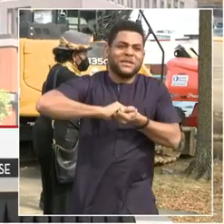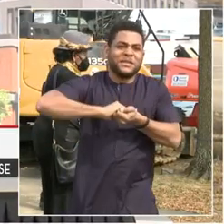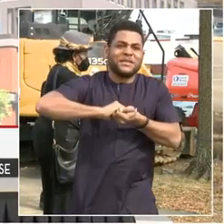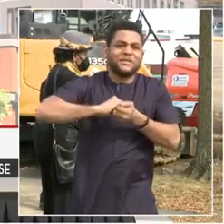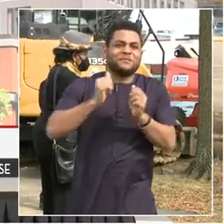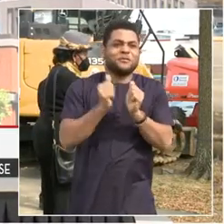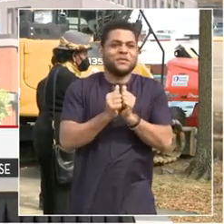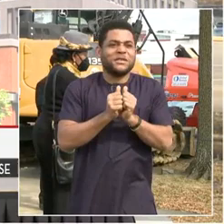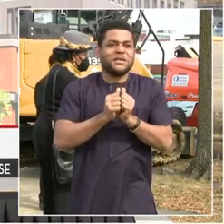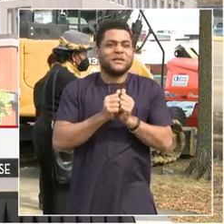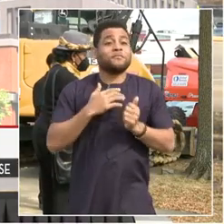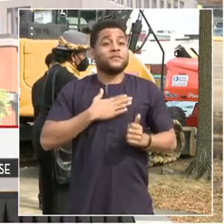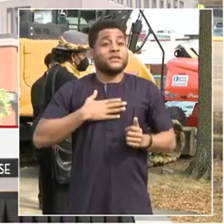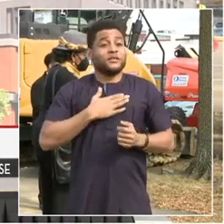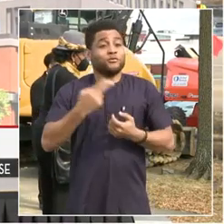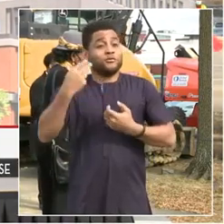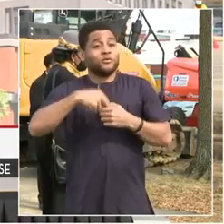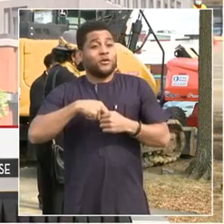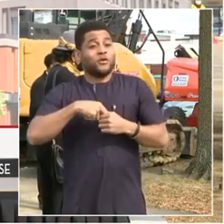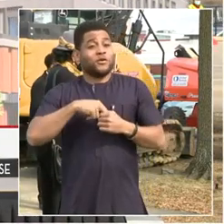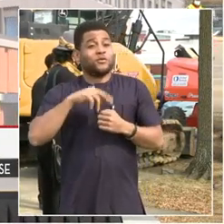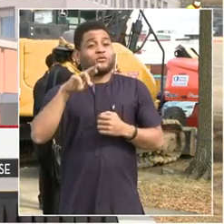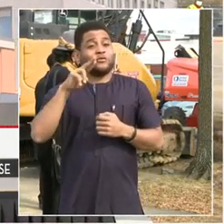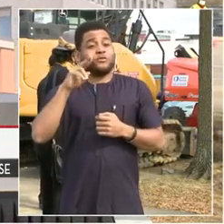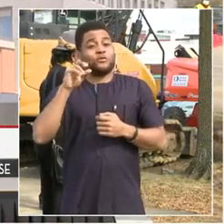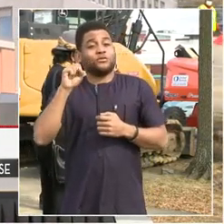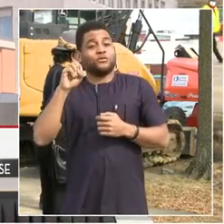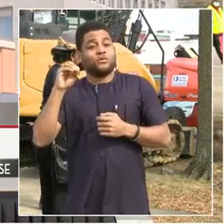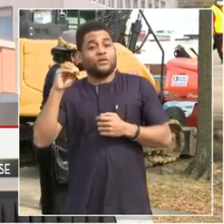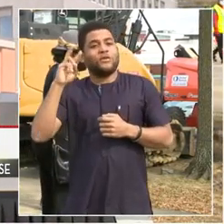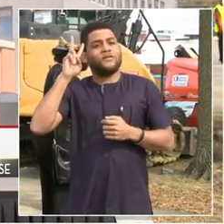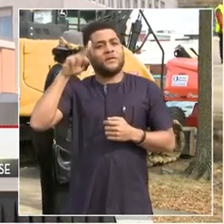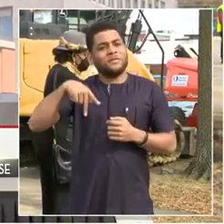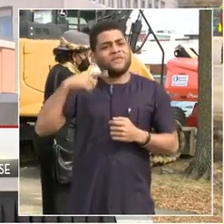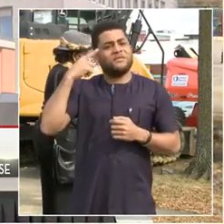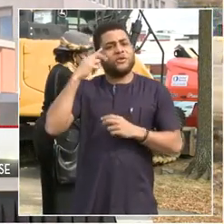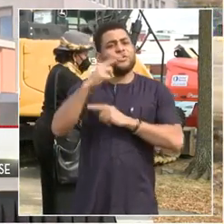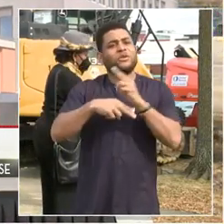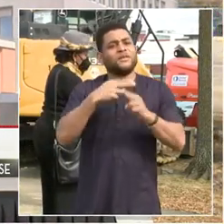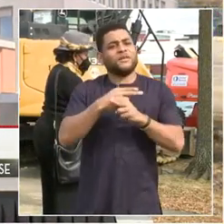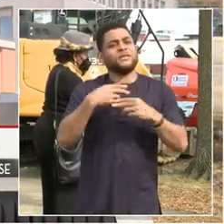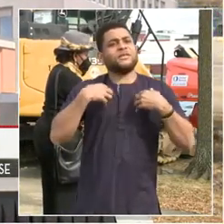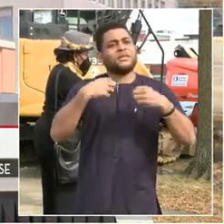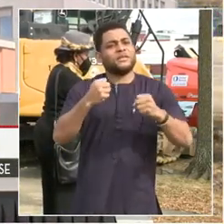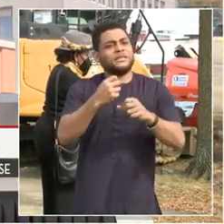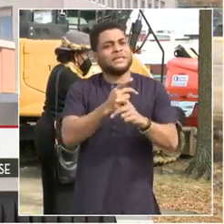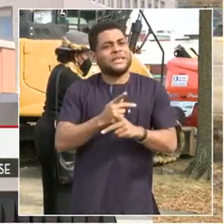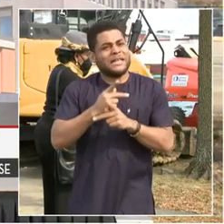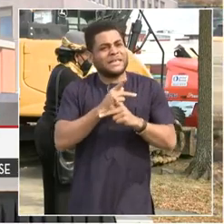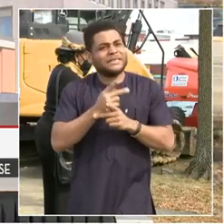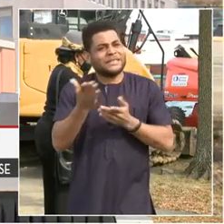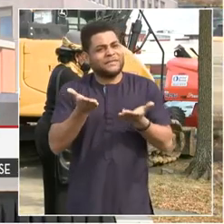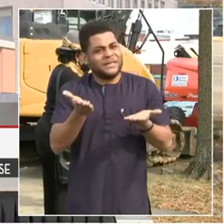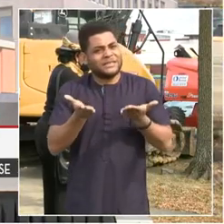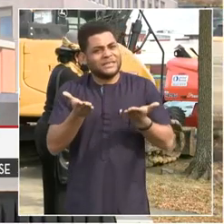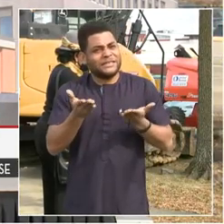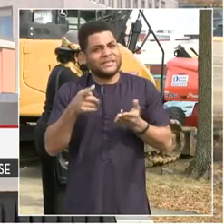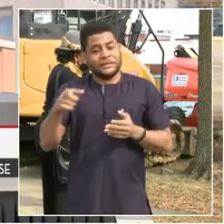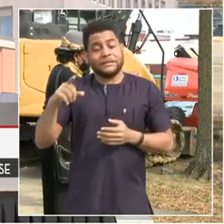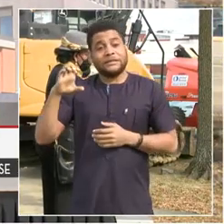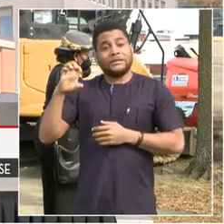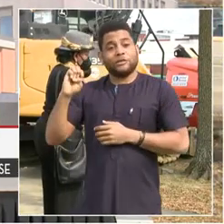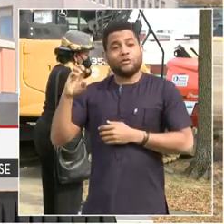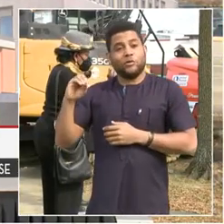join us, Kimberly Russo, the Vice President for Universal Healthcare Services and CEO of the George